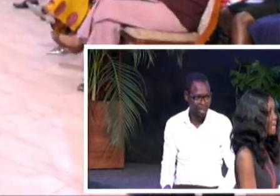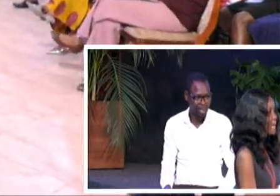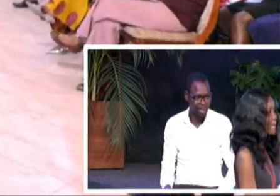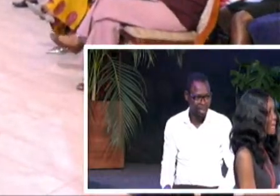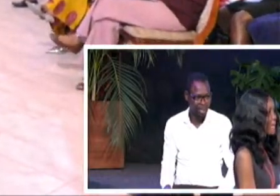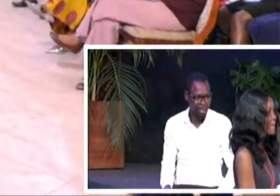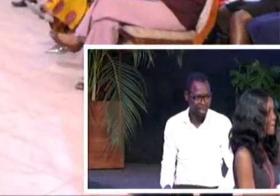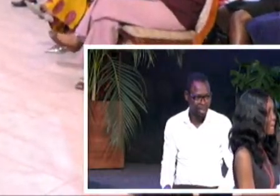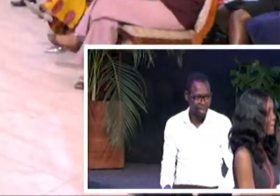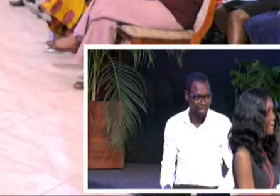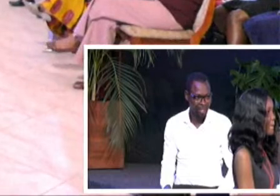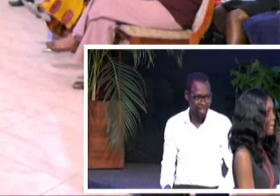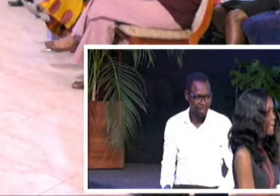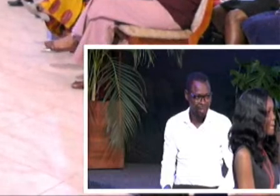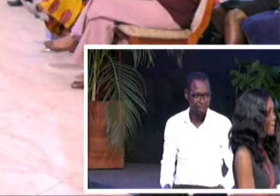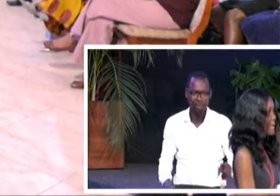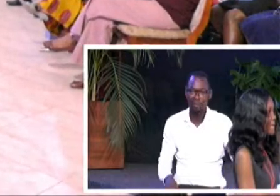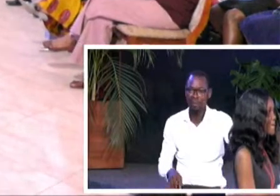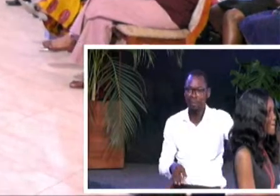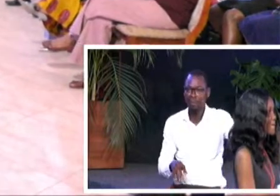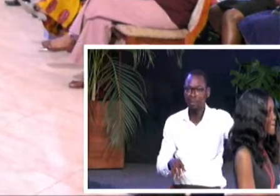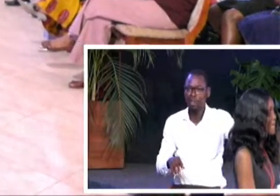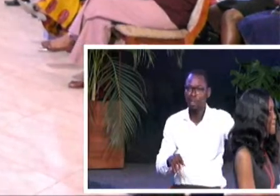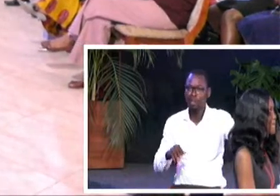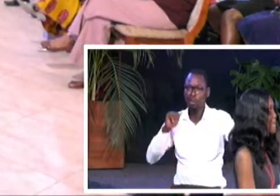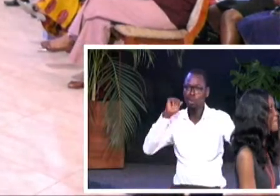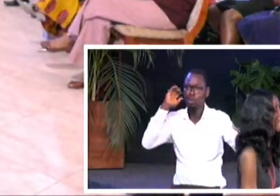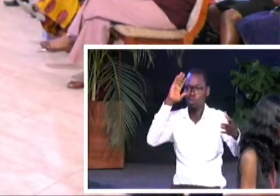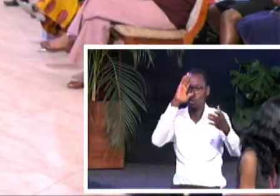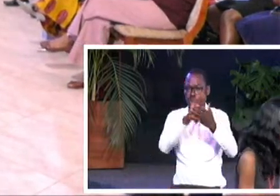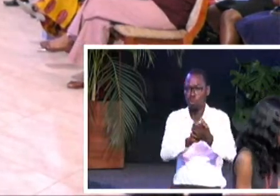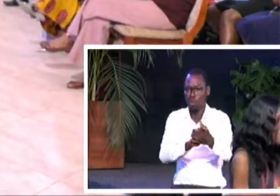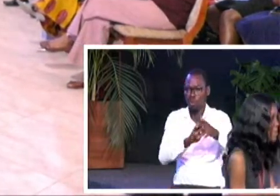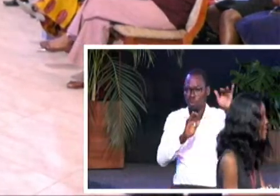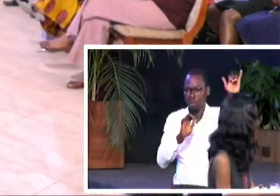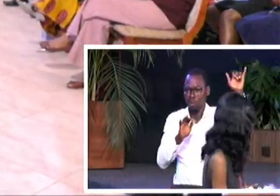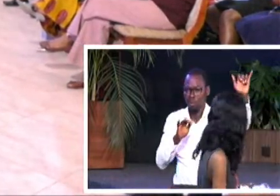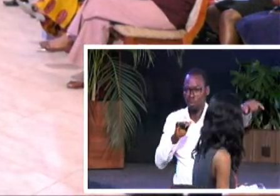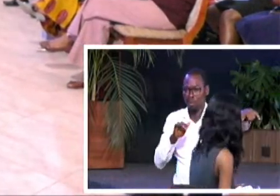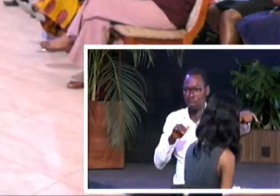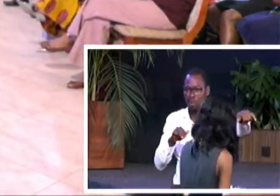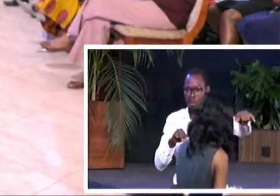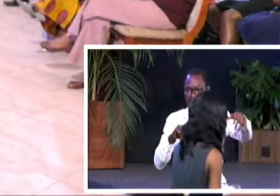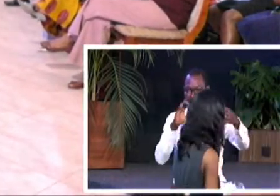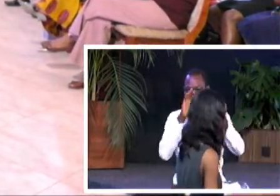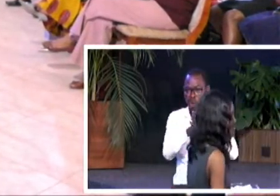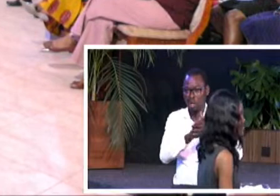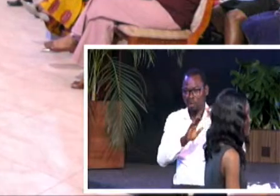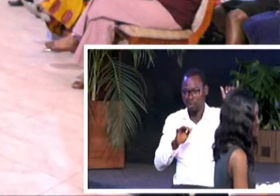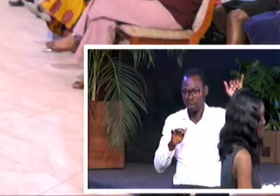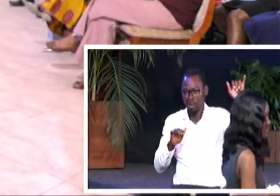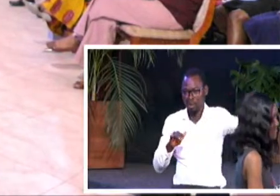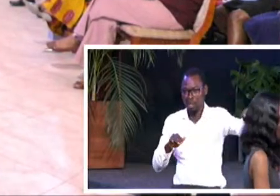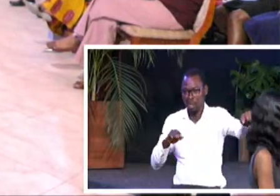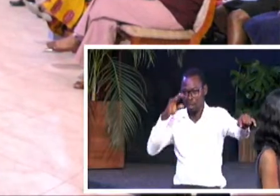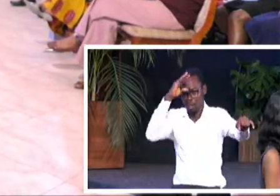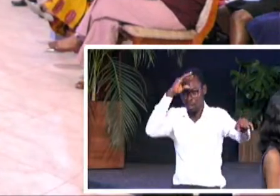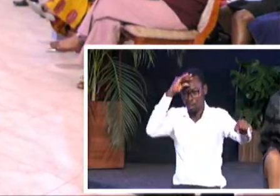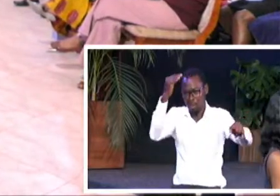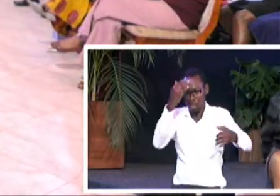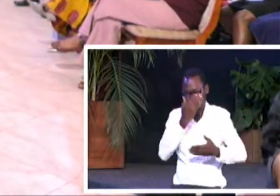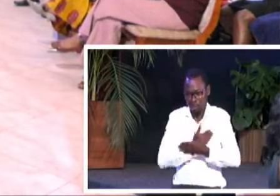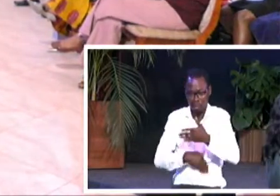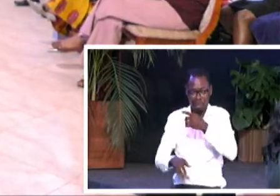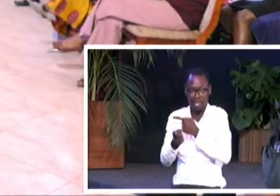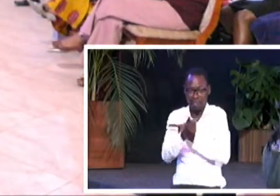to him. Okay, then present it to him. That's what you want to do. Oh, please tell him something. Tell him something special. He means the world to me and I love him